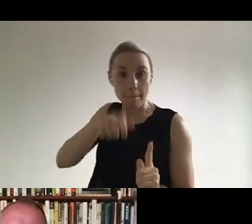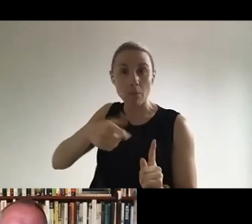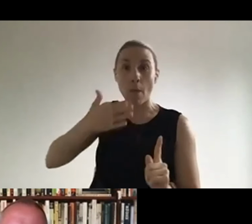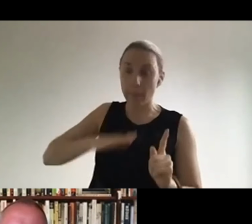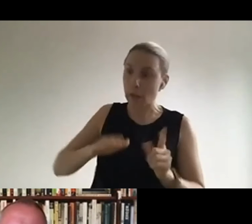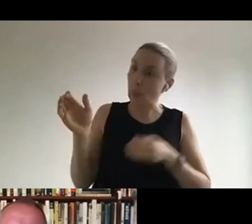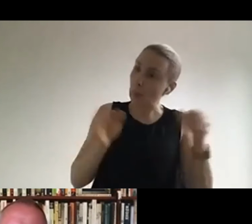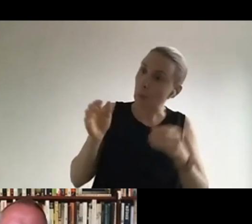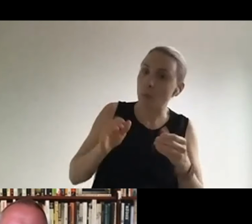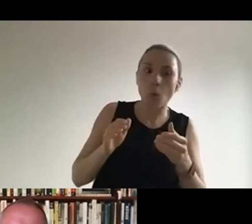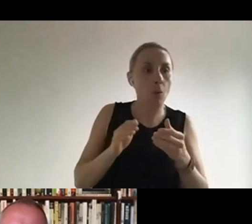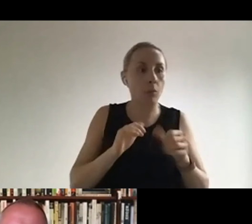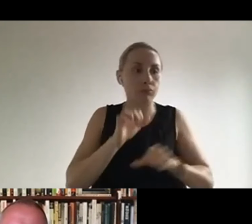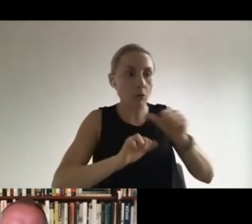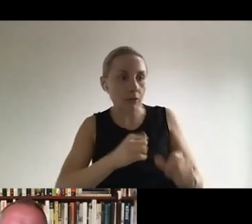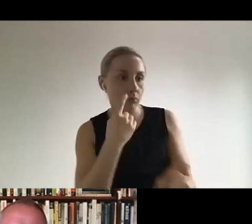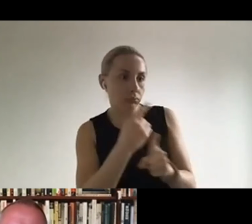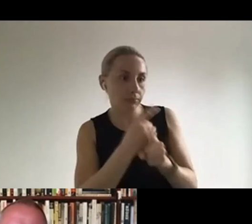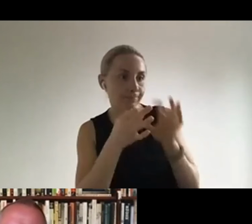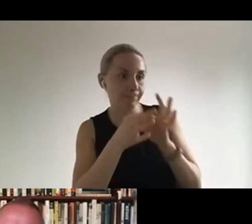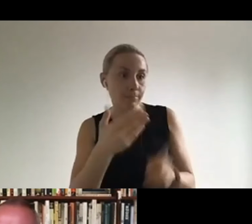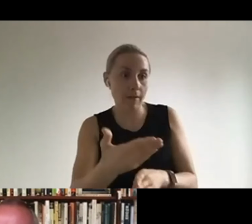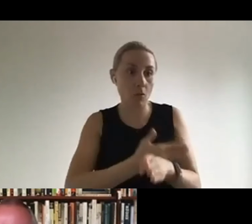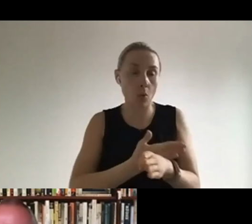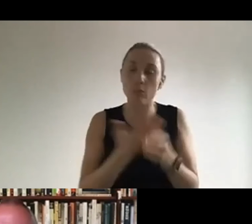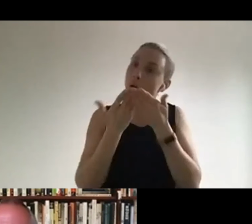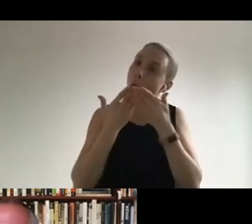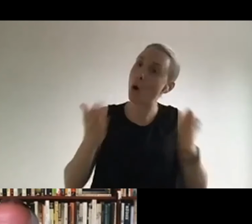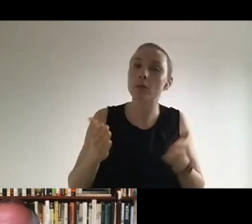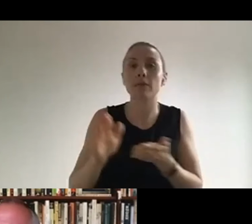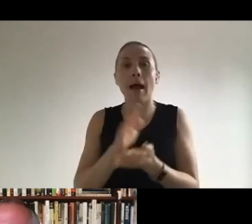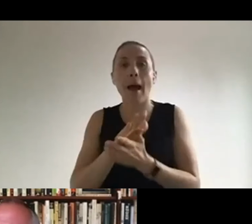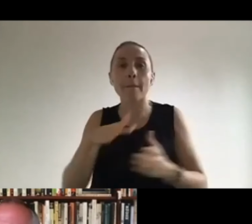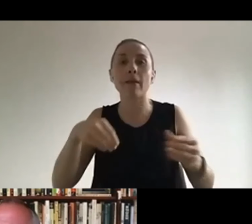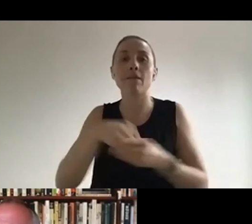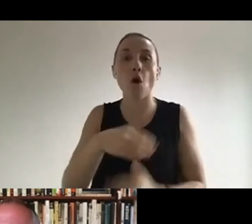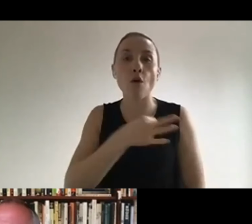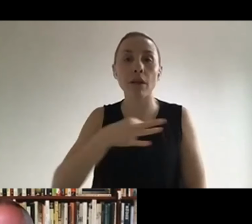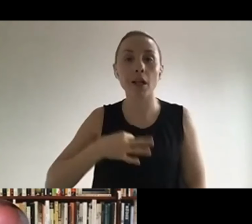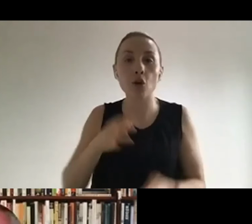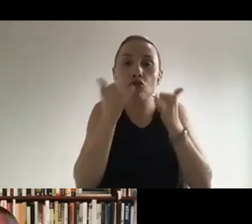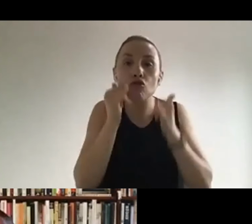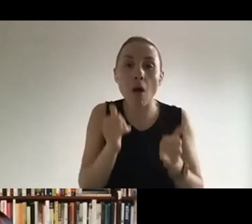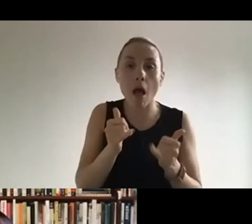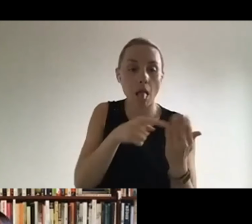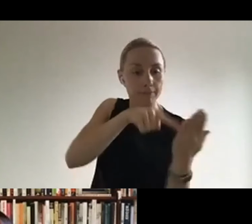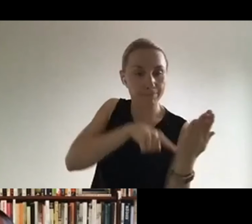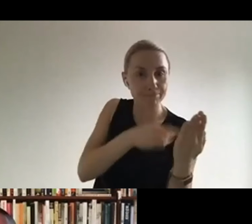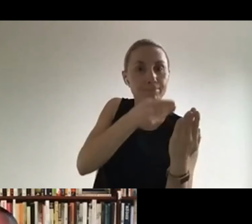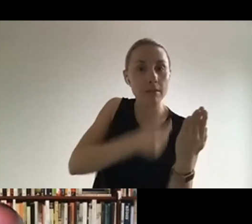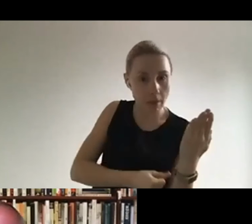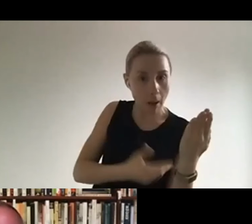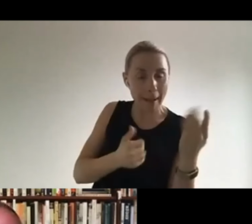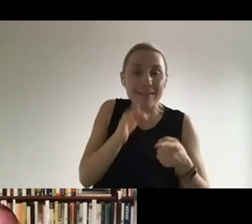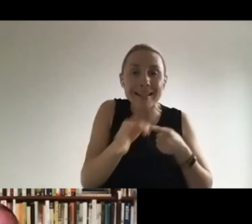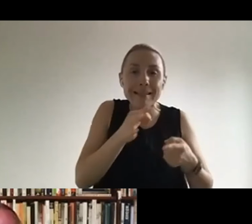part in clinical trials. For some of the people, you have details about the cause of hearing loss,